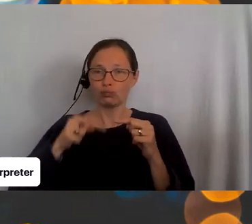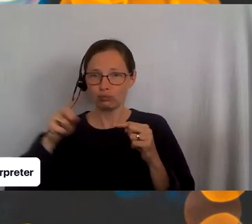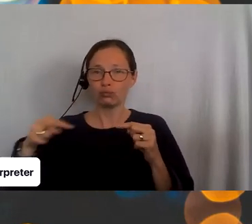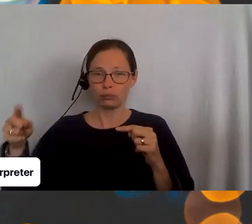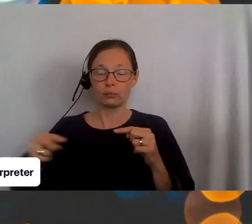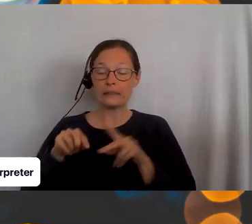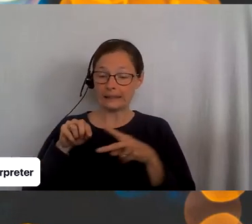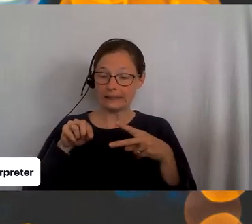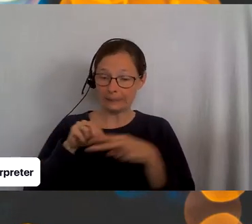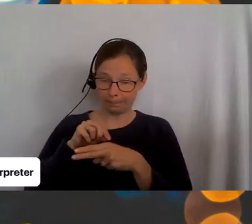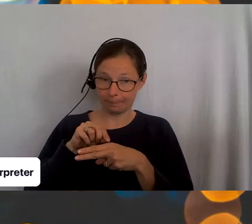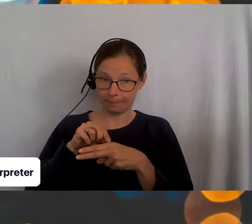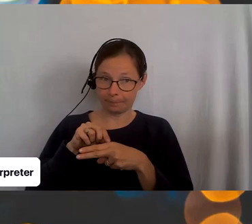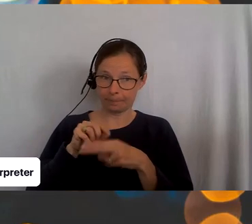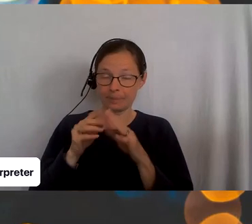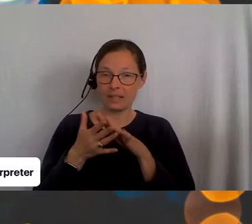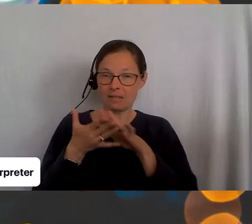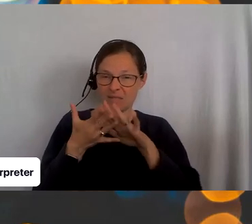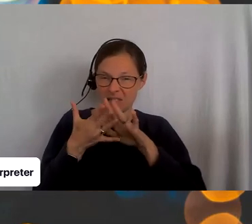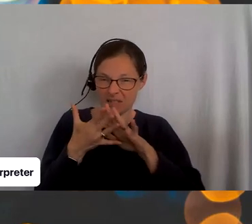Make sure the ends are just a little rough.